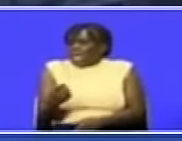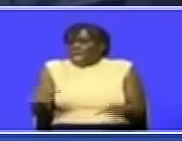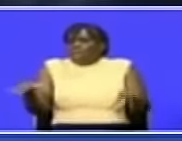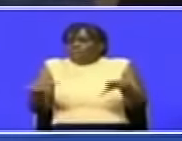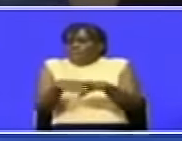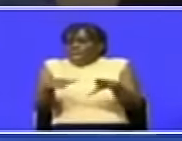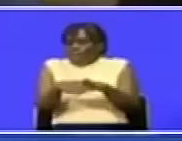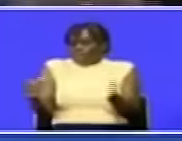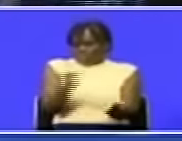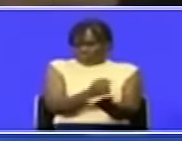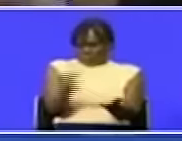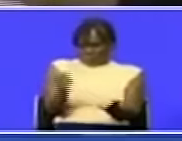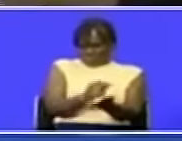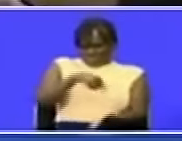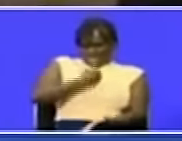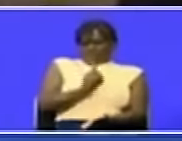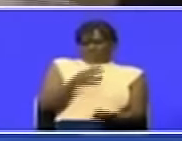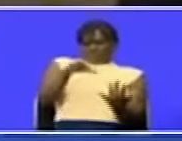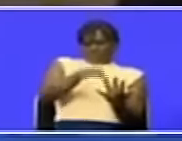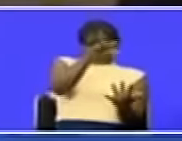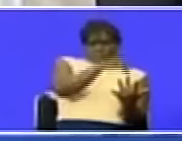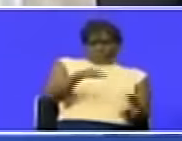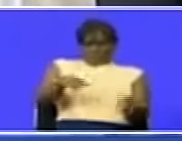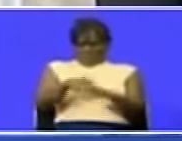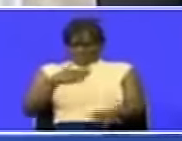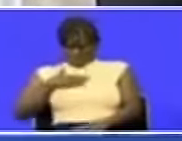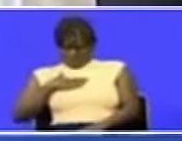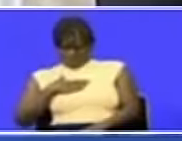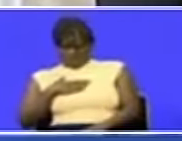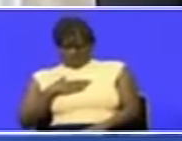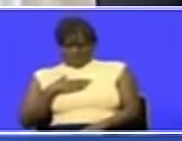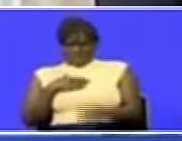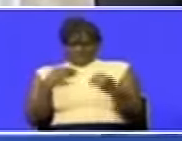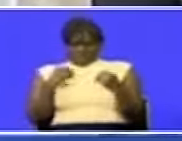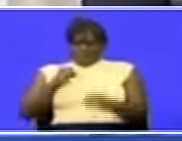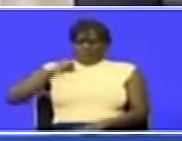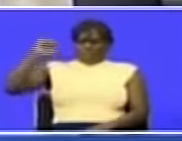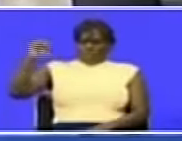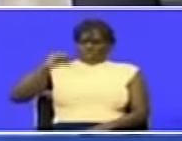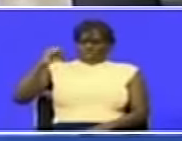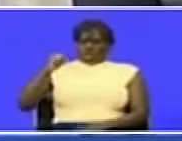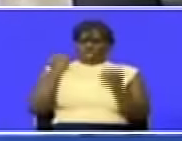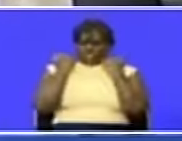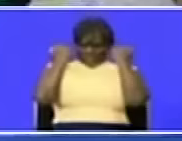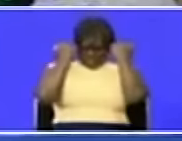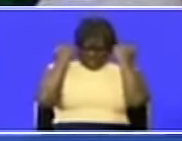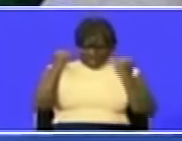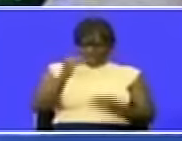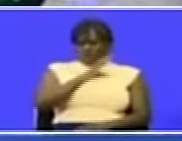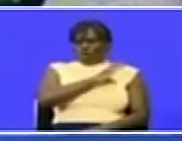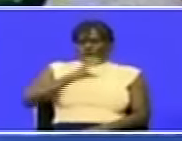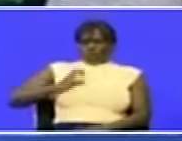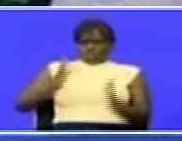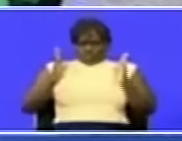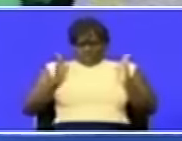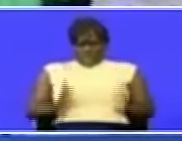members yenye tuliweka, tulijiwekea sisi members yetu wenyewe. But amid the heightened political temperatures, IEBC Commissioner